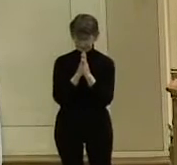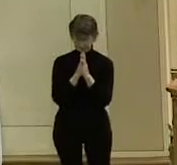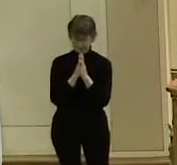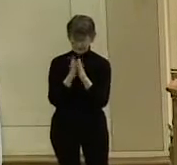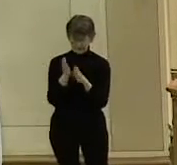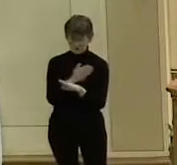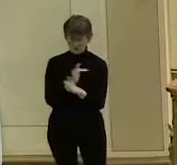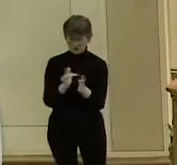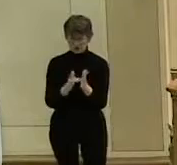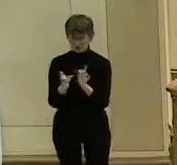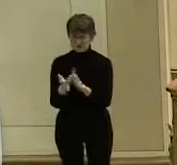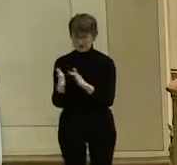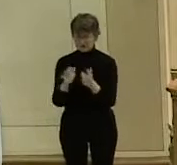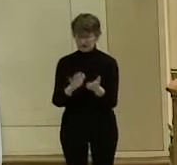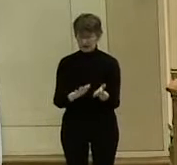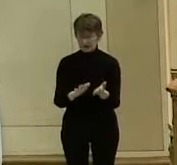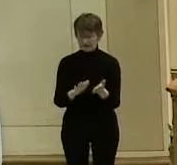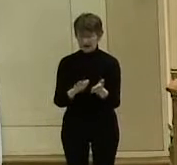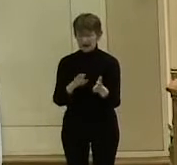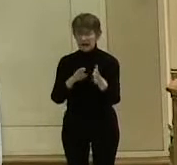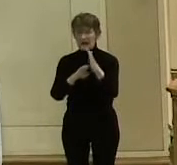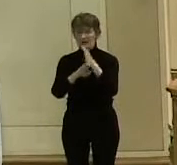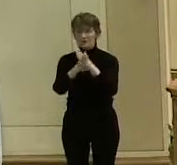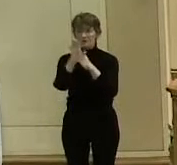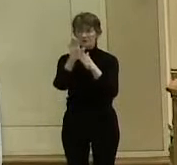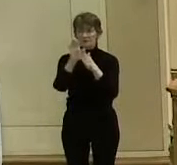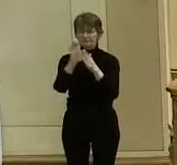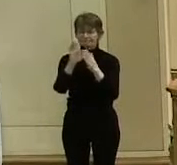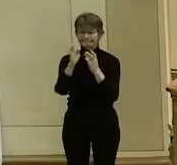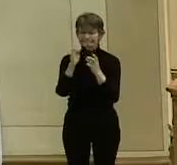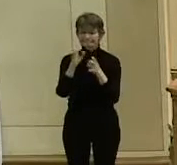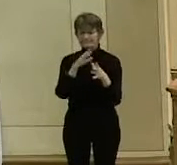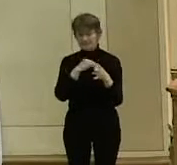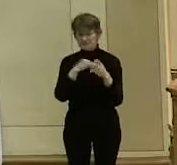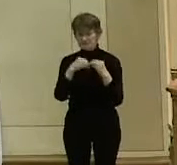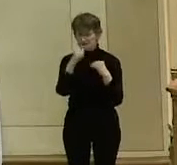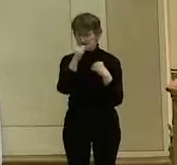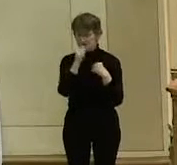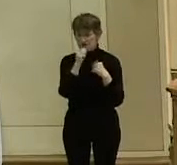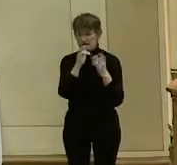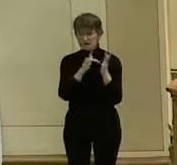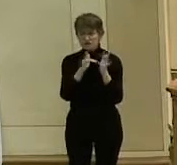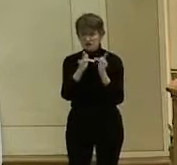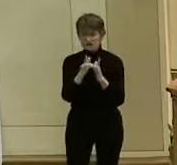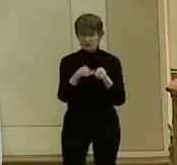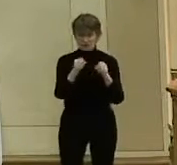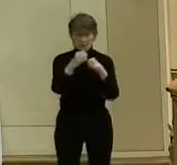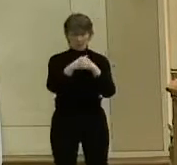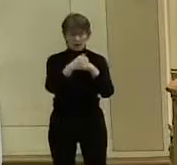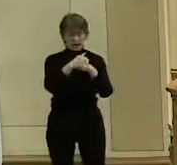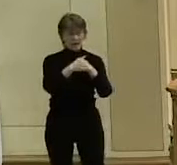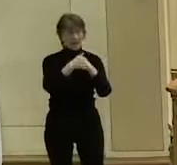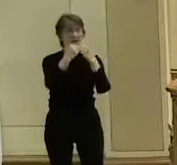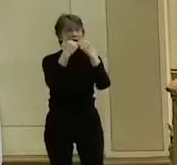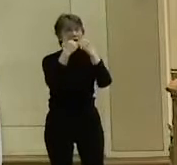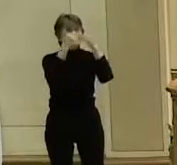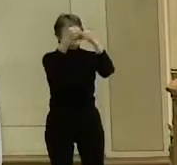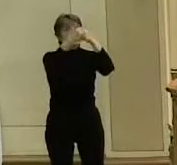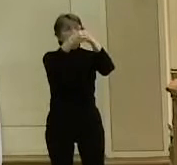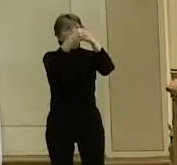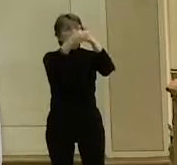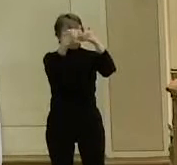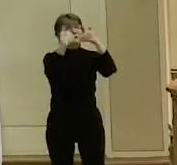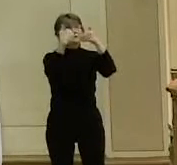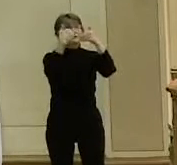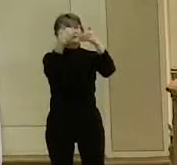was betrayed and entered willingly into his passion, he took bread and giving thanks broke it and gave it